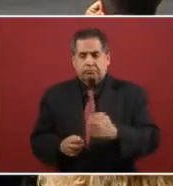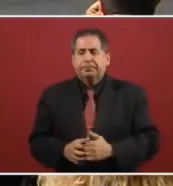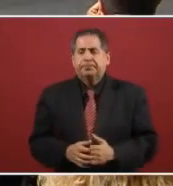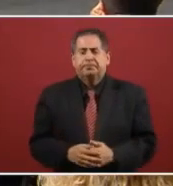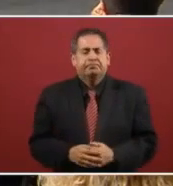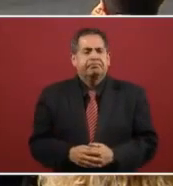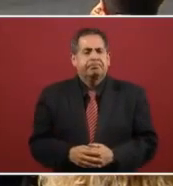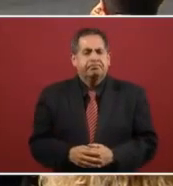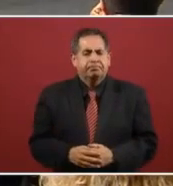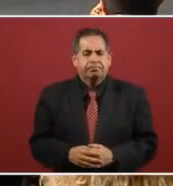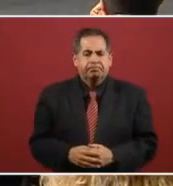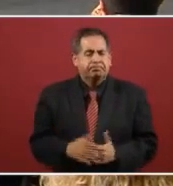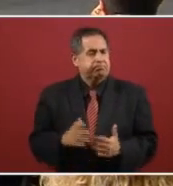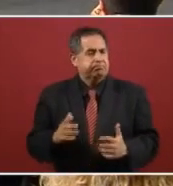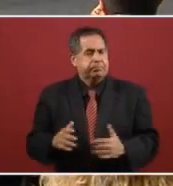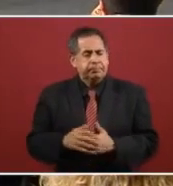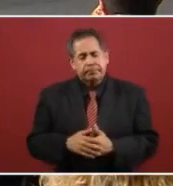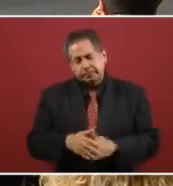So